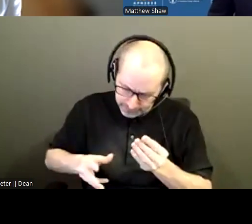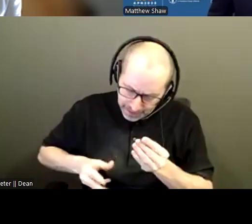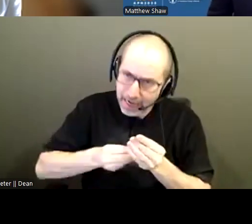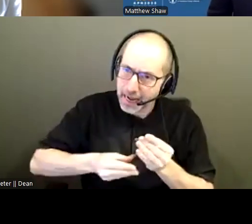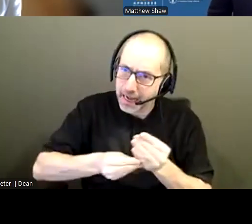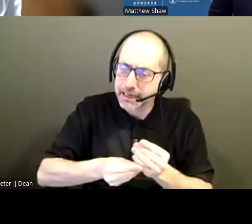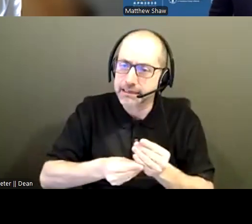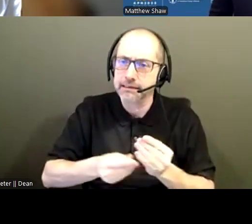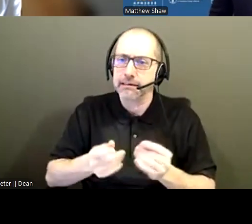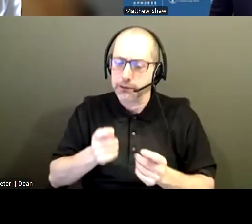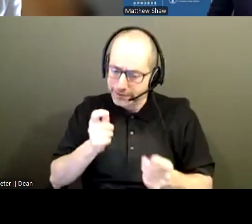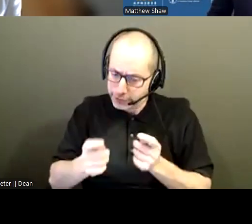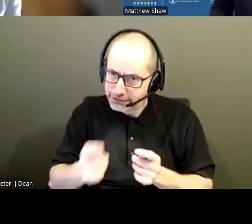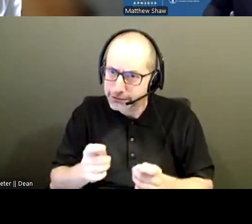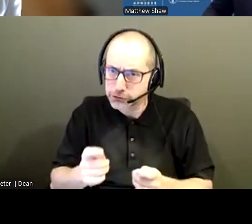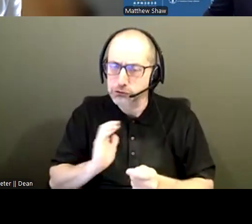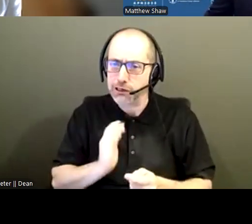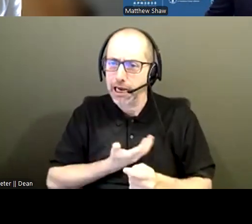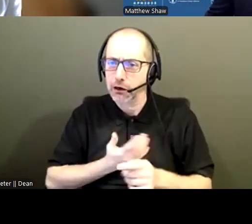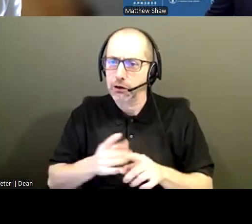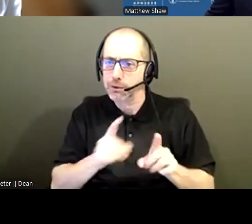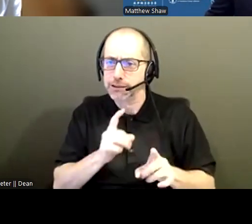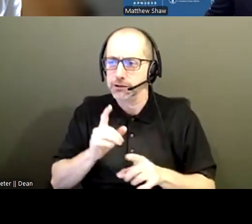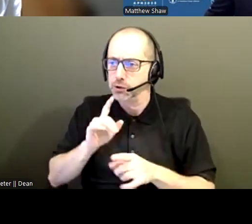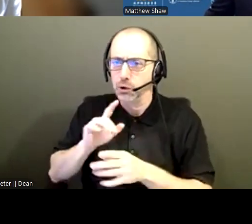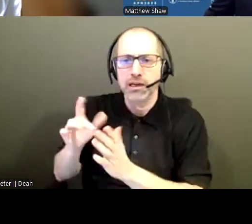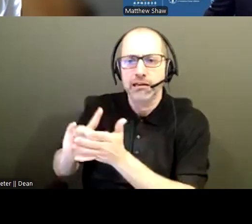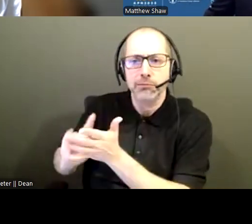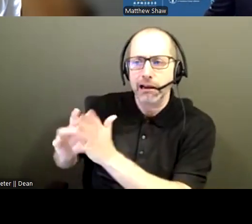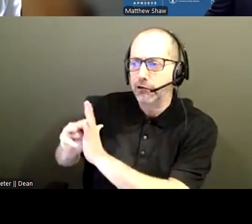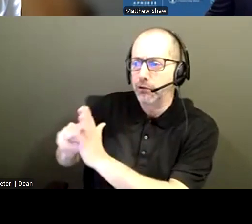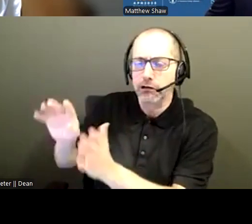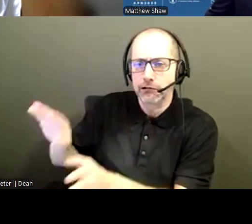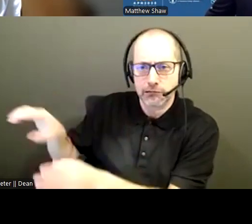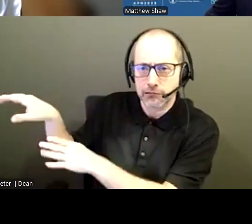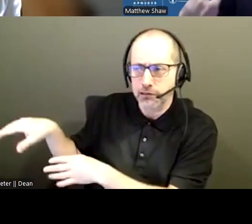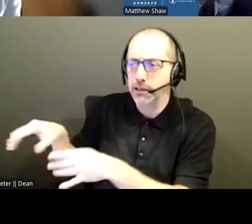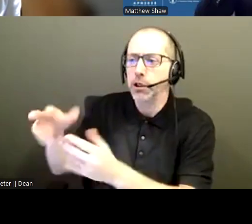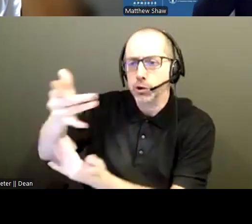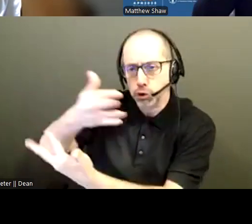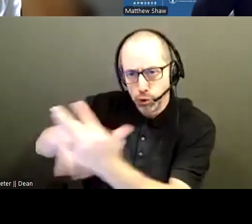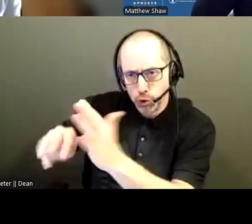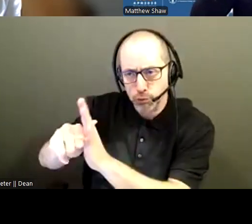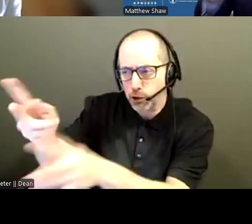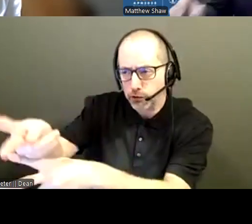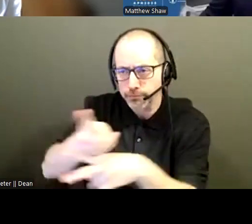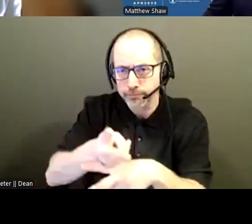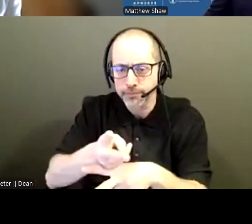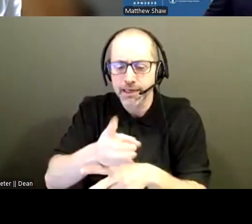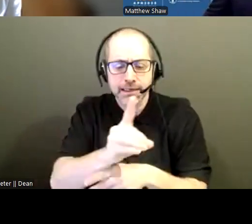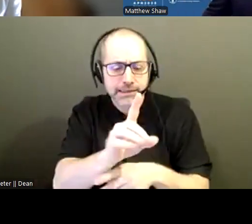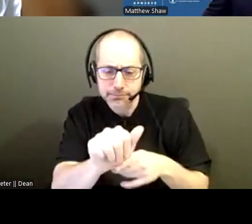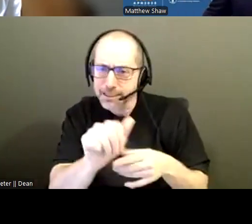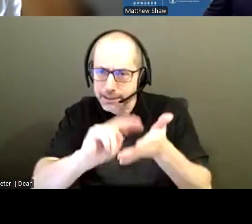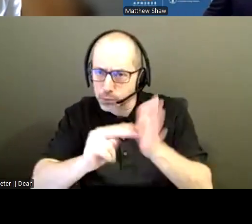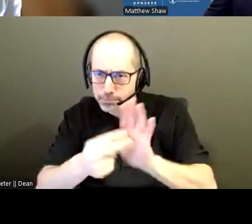we changed. We adopted the social model of disability, changed our definition of disability to be in line with